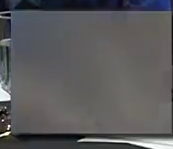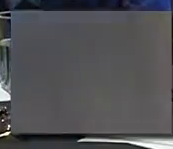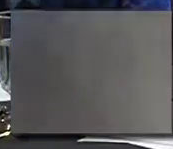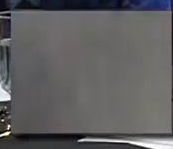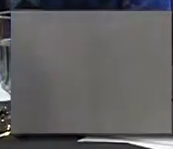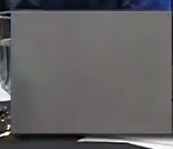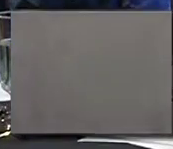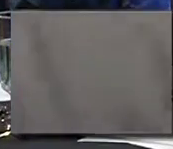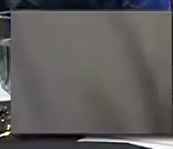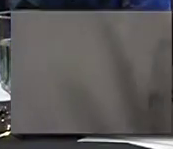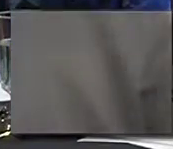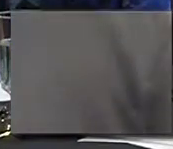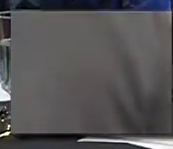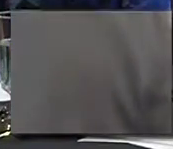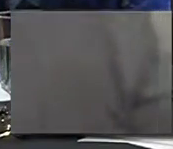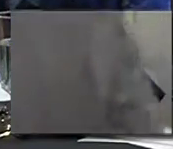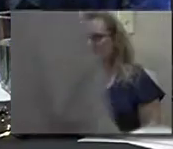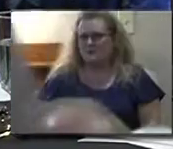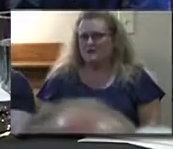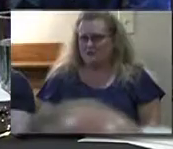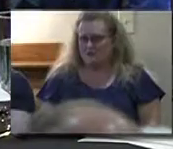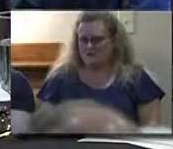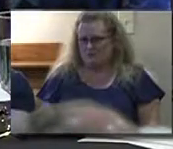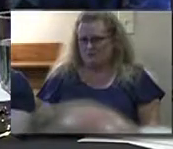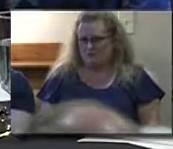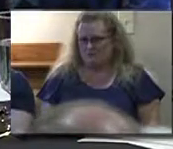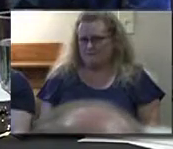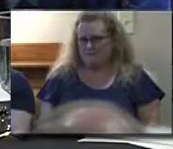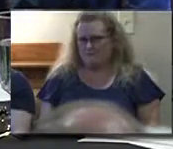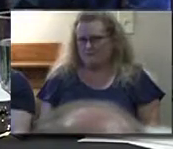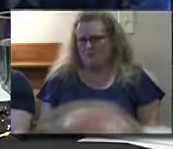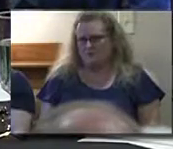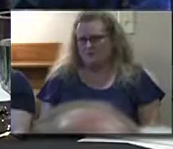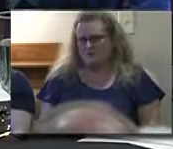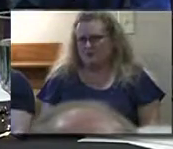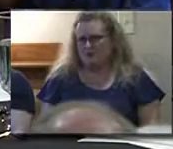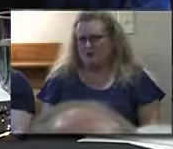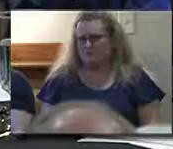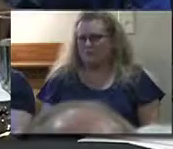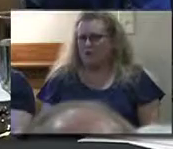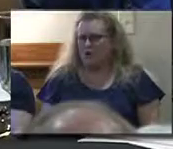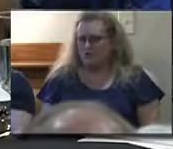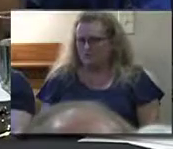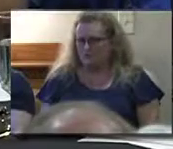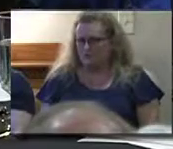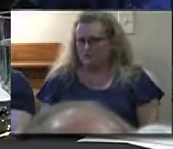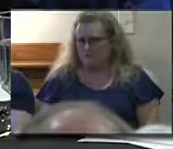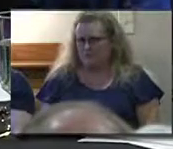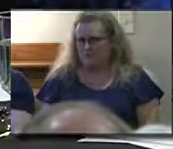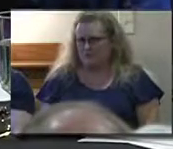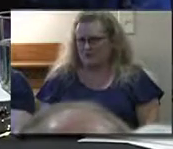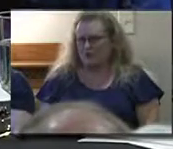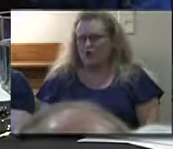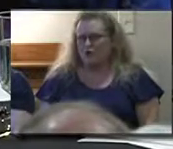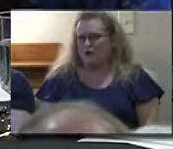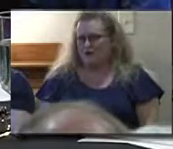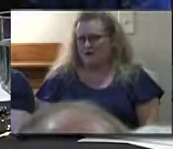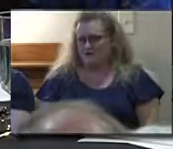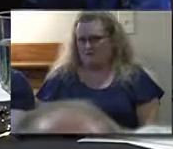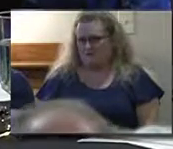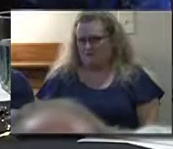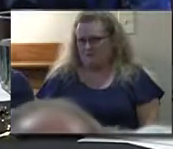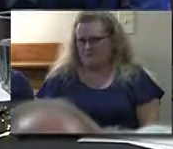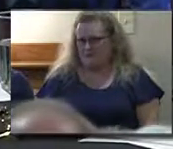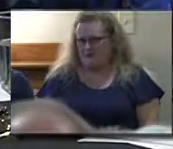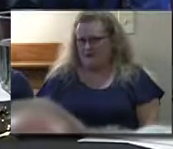So there's a funny story that in Korean culture, that if you want to talk with an older Korean person, you